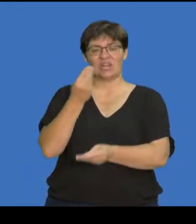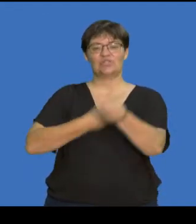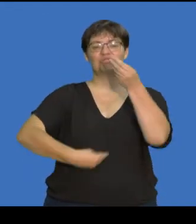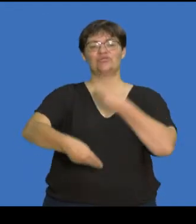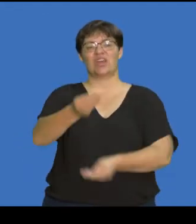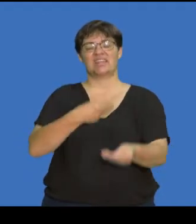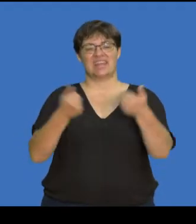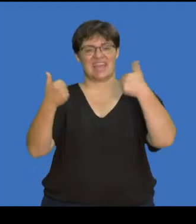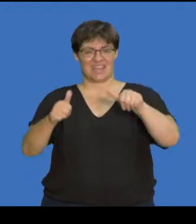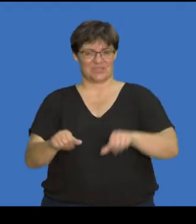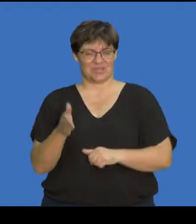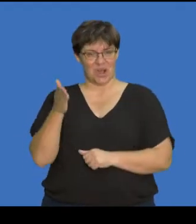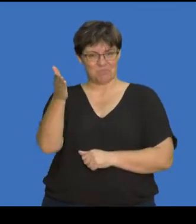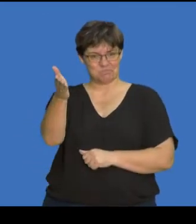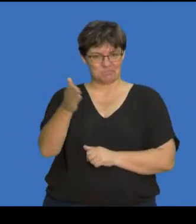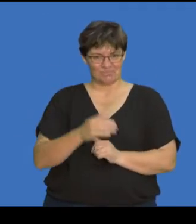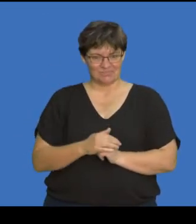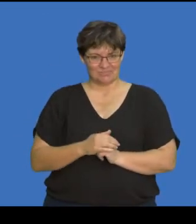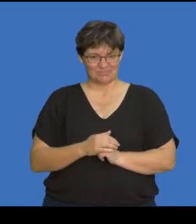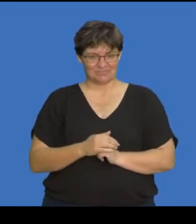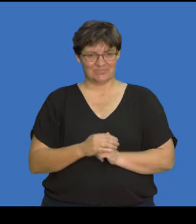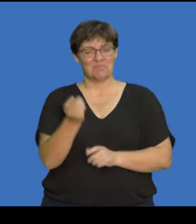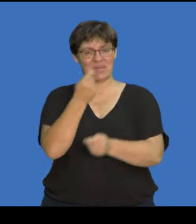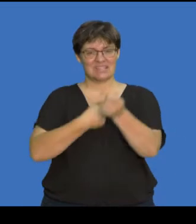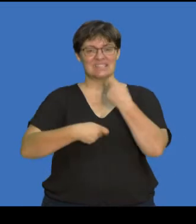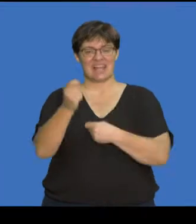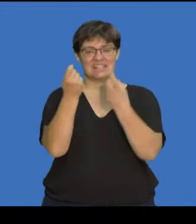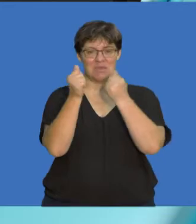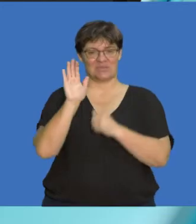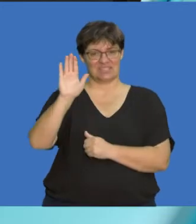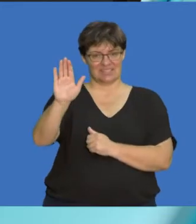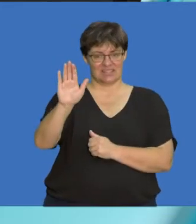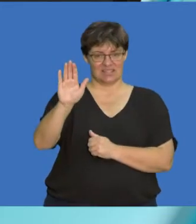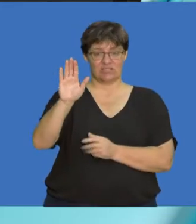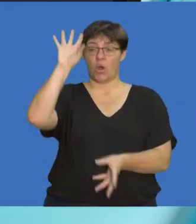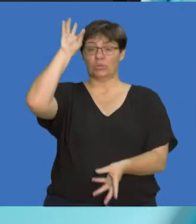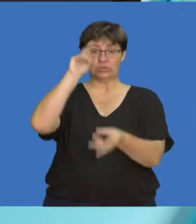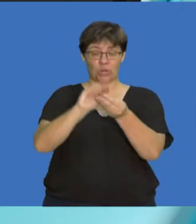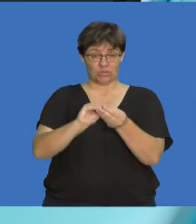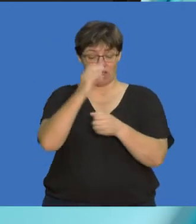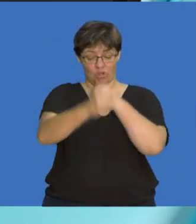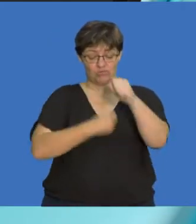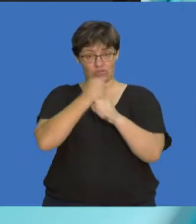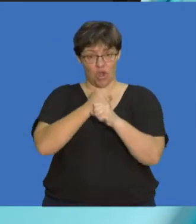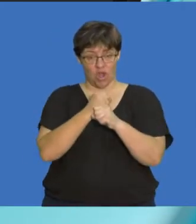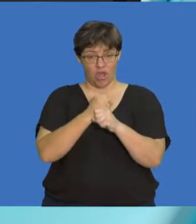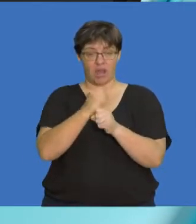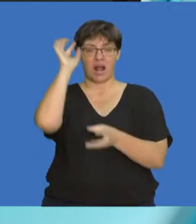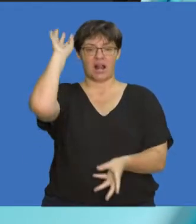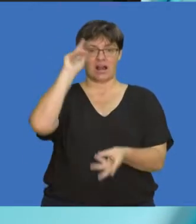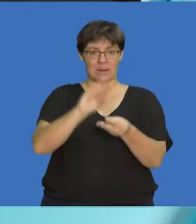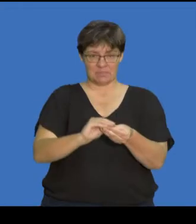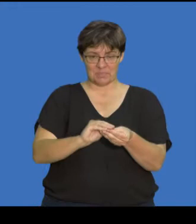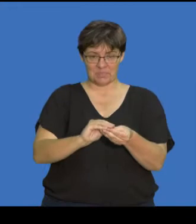trading account. There we go. There's my sales figure. So my total sales figure for the year amounted to